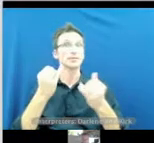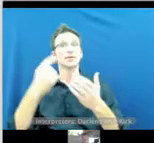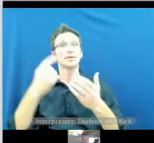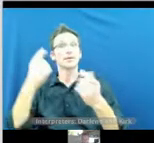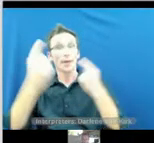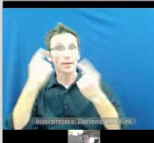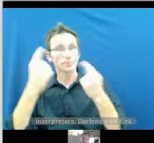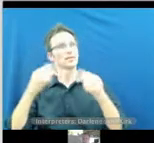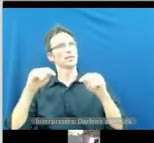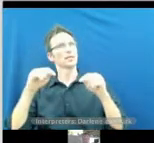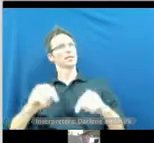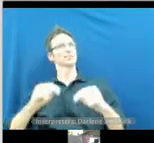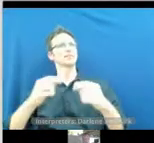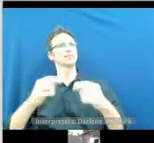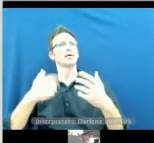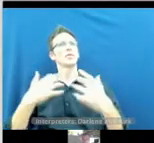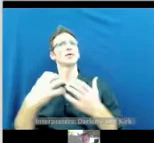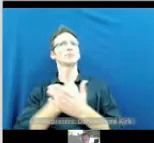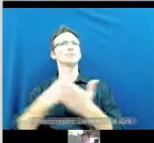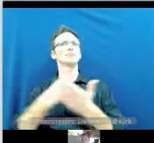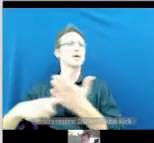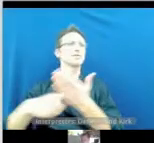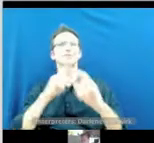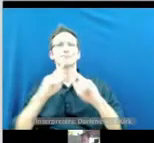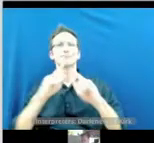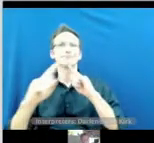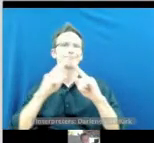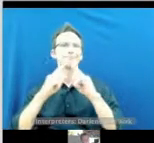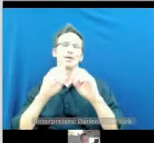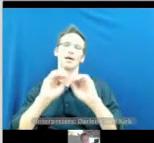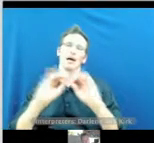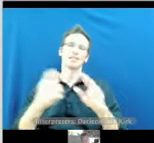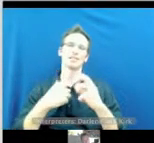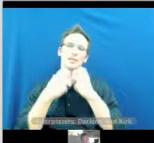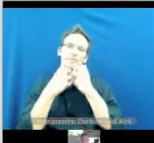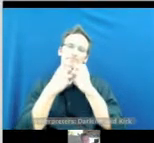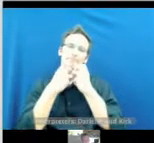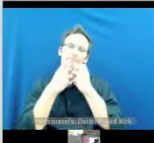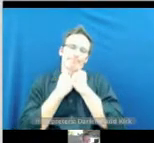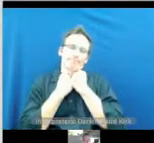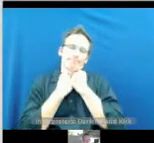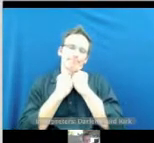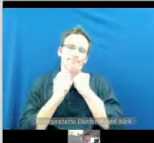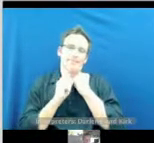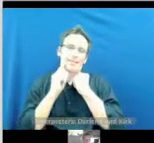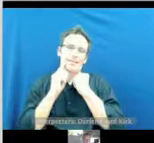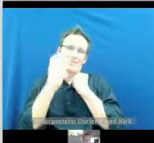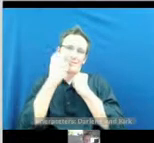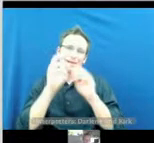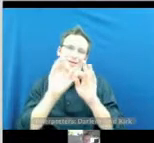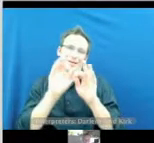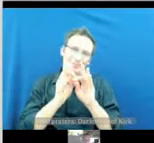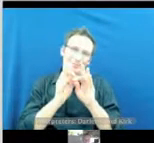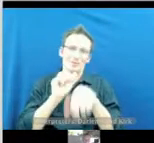the feeling that is very near and dear to my heart, and I could talk about it for hours on end. We don't have that opportunity,